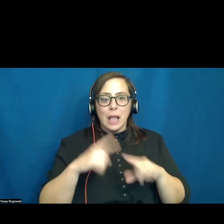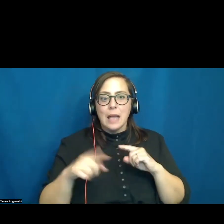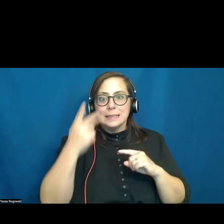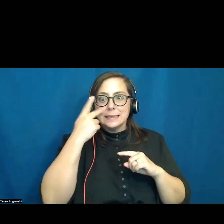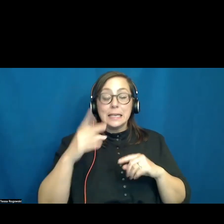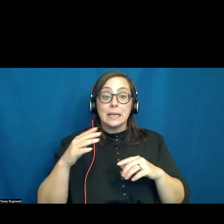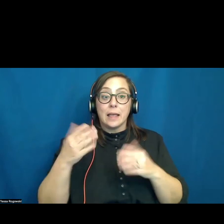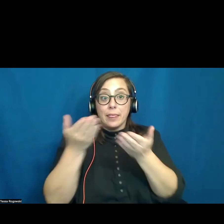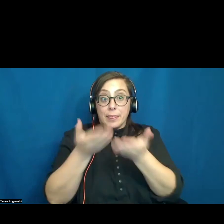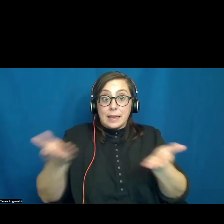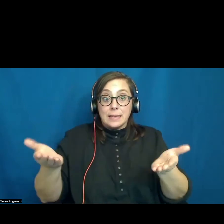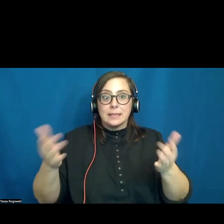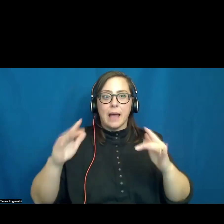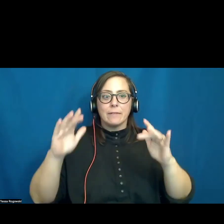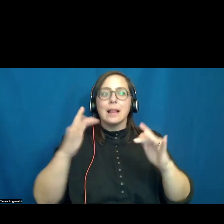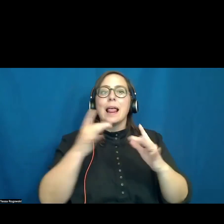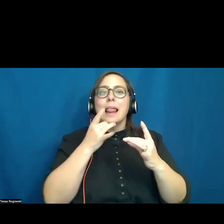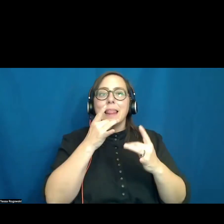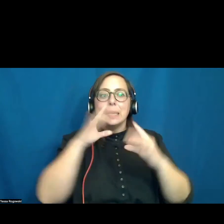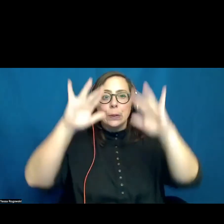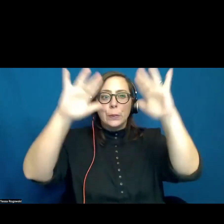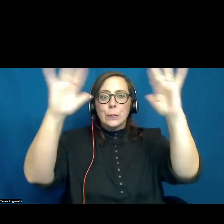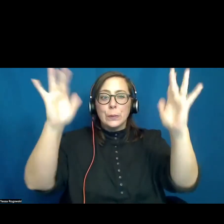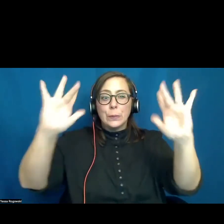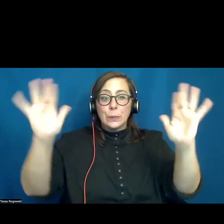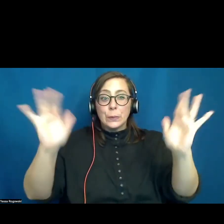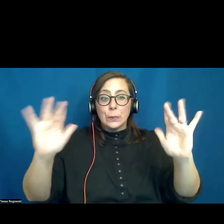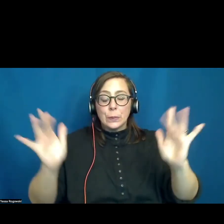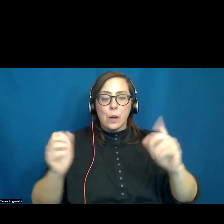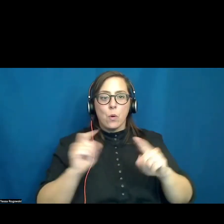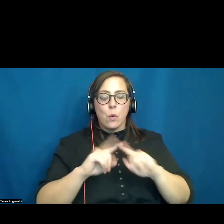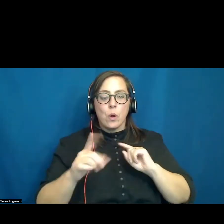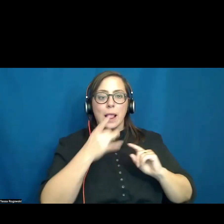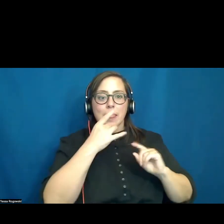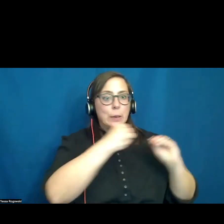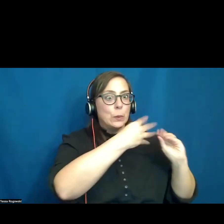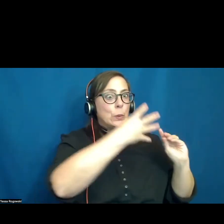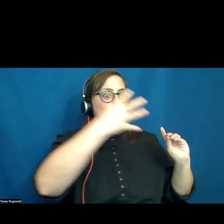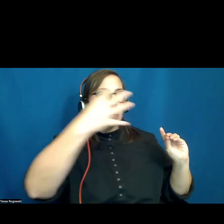objects, and like trails, seeing part of an object